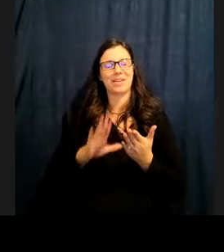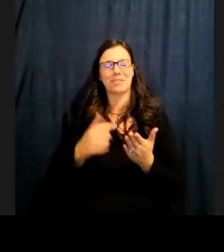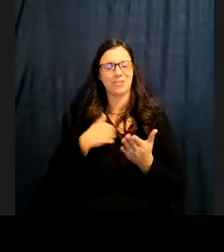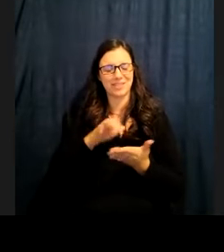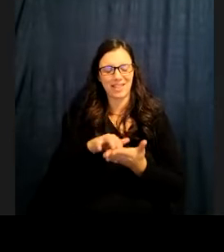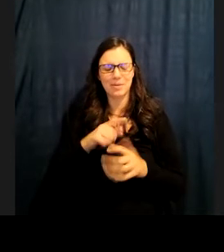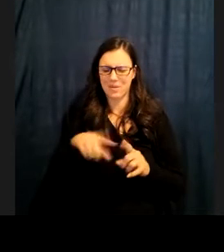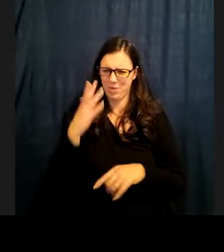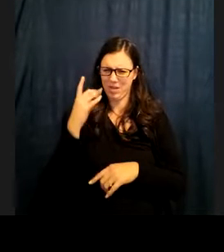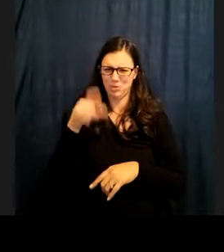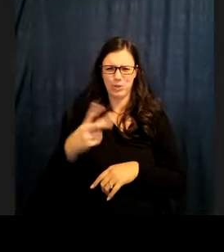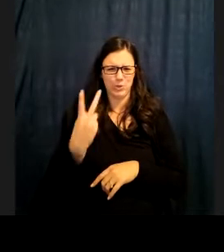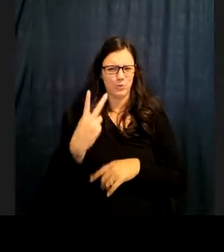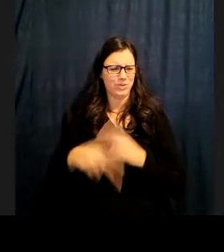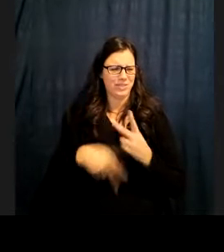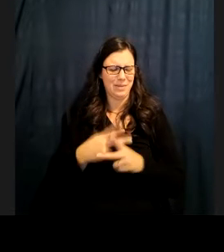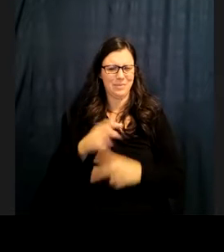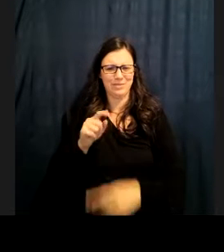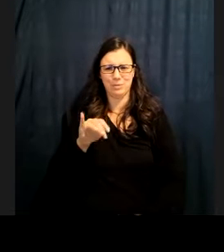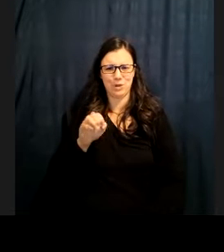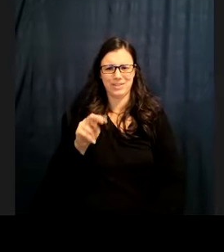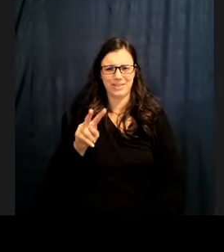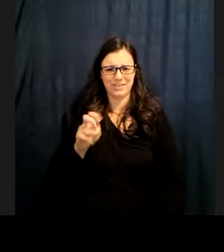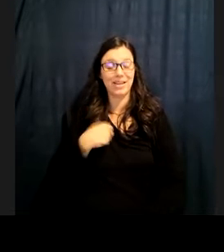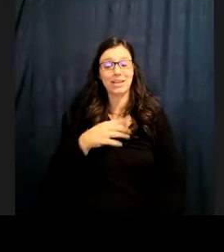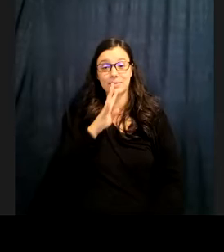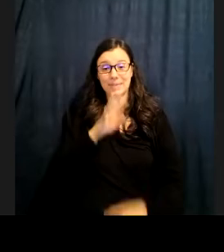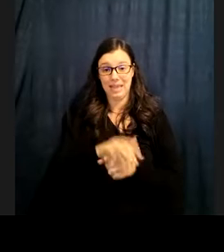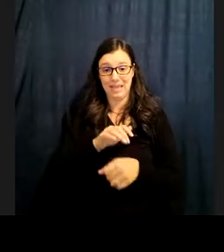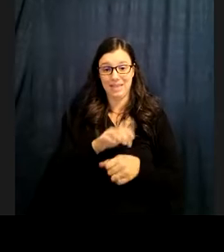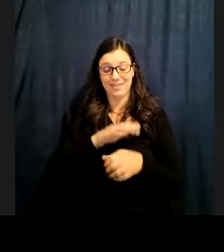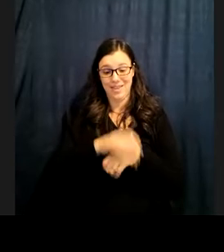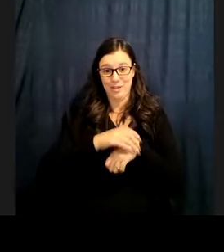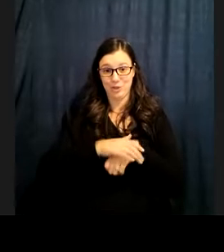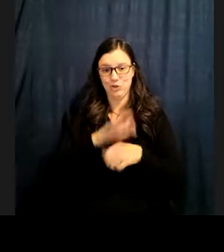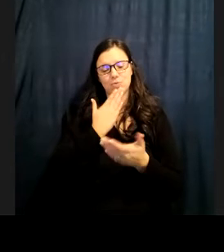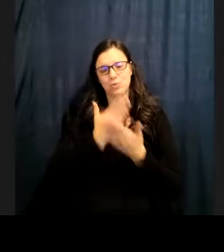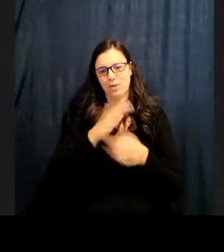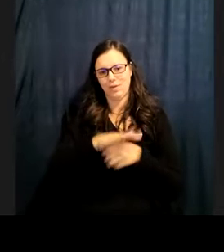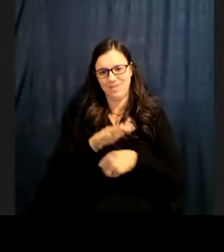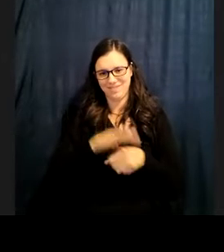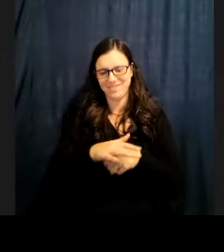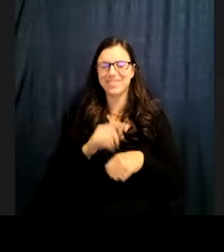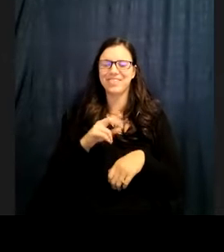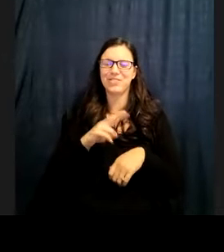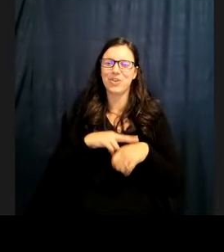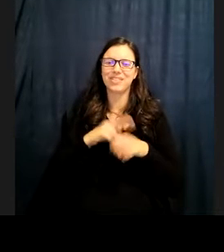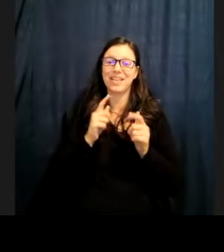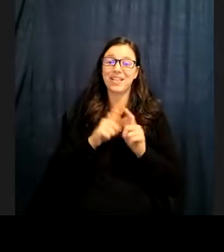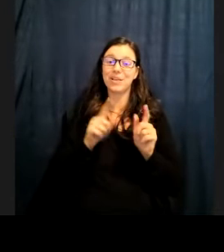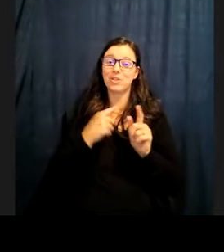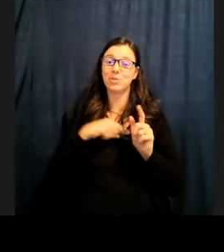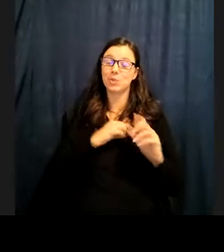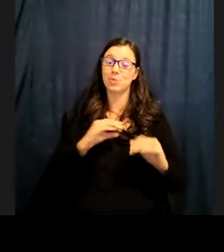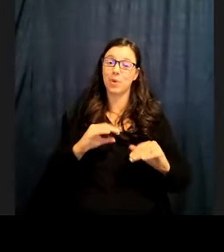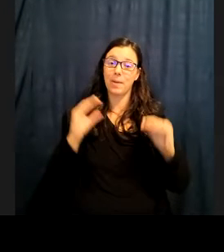need two forms of the subjunctive? I mean, I speak English and that's good enough. But of course, the language we grow up